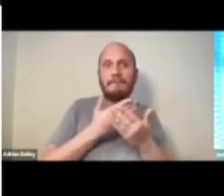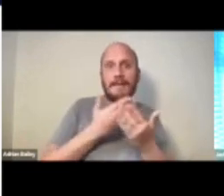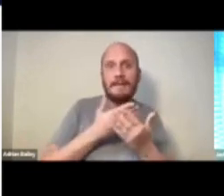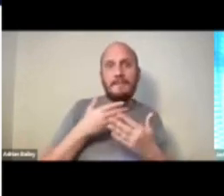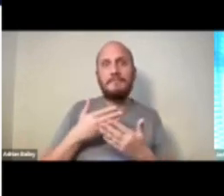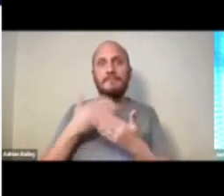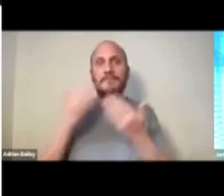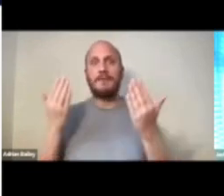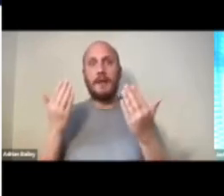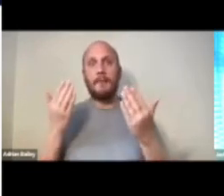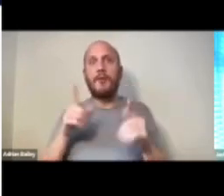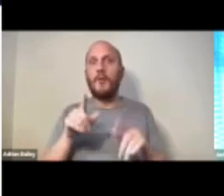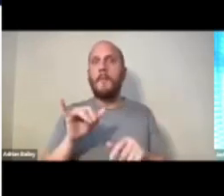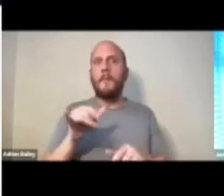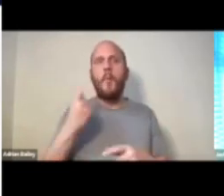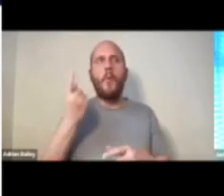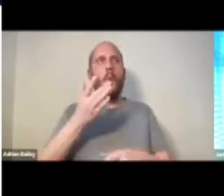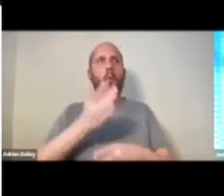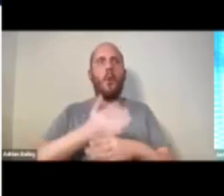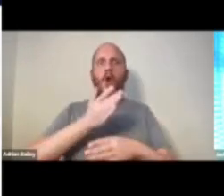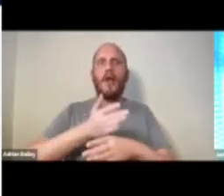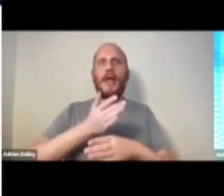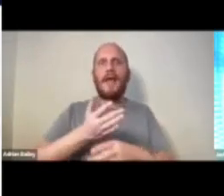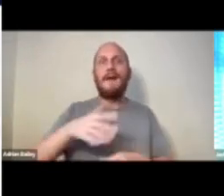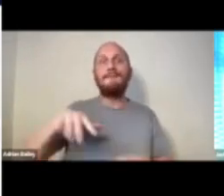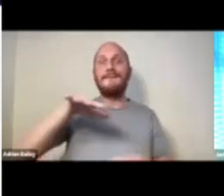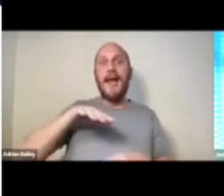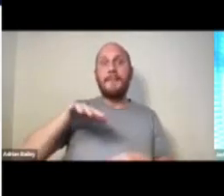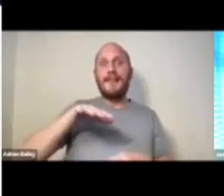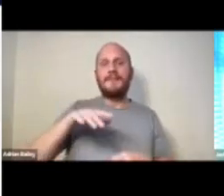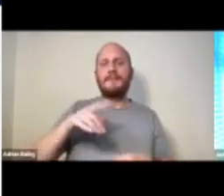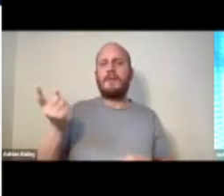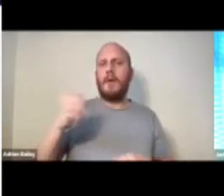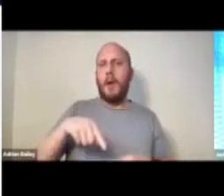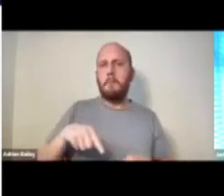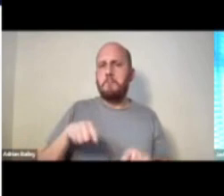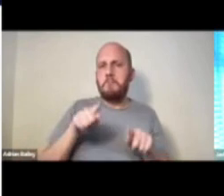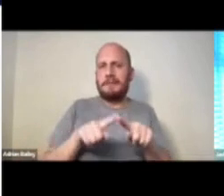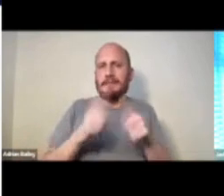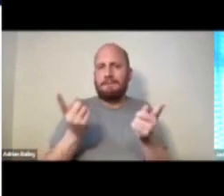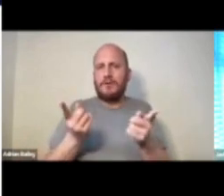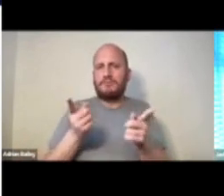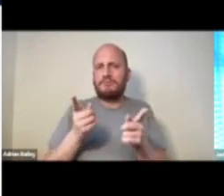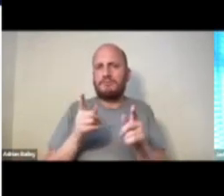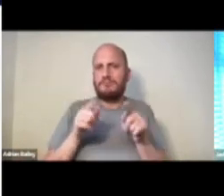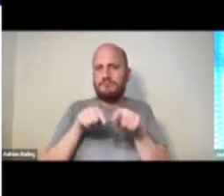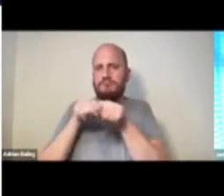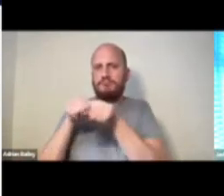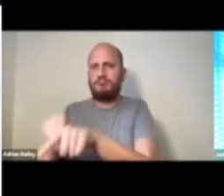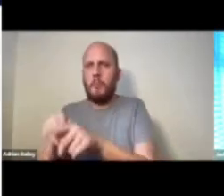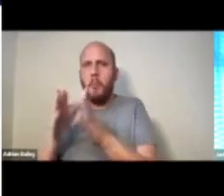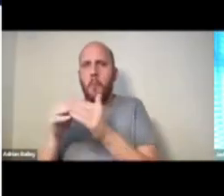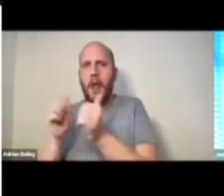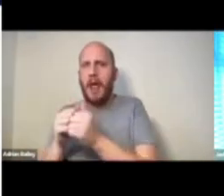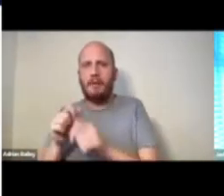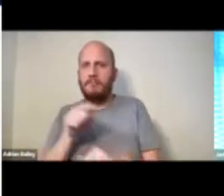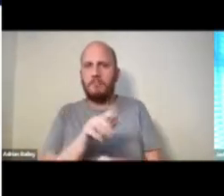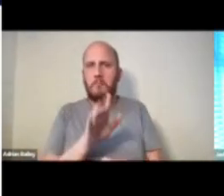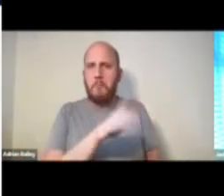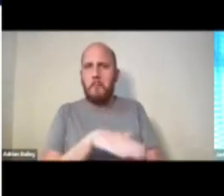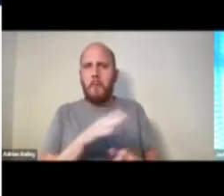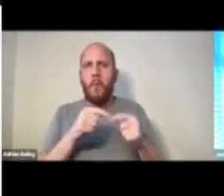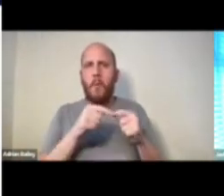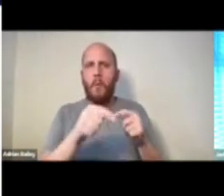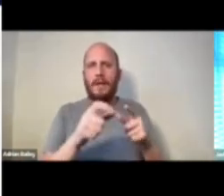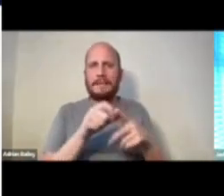be more or fewer working people or families attending at different times of day or on weekends and weekdays. The key